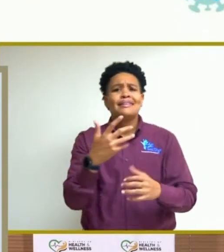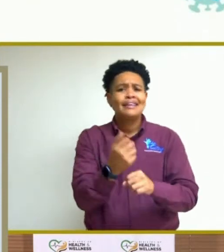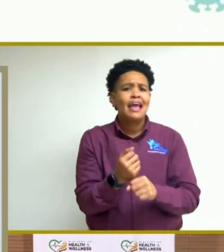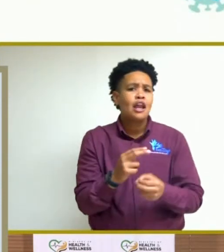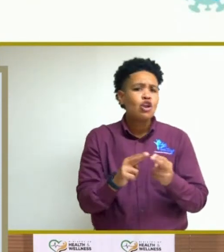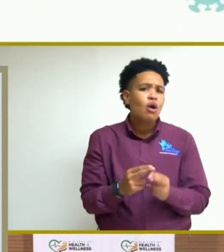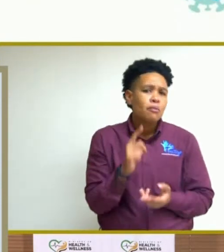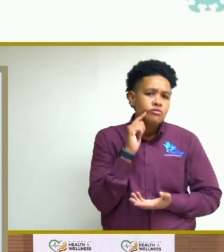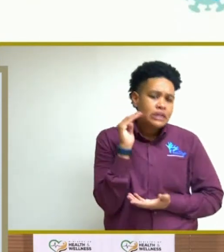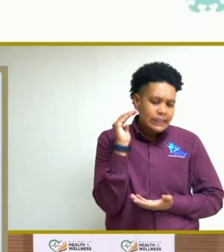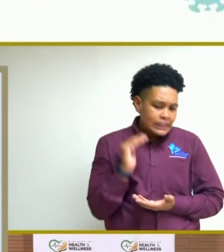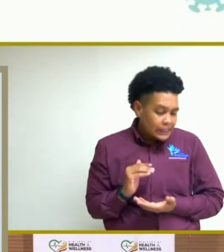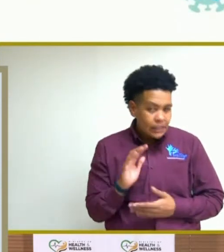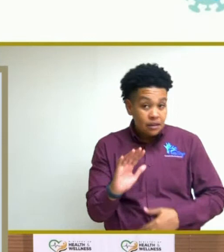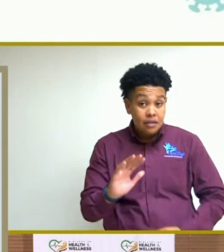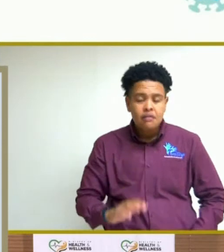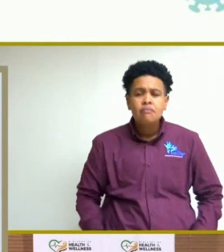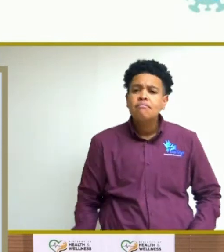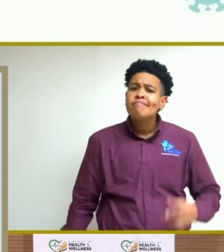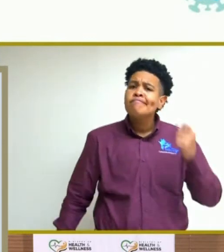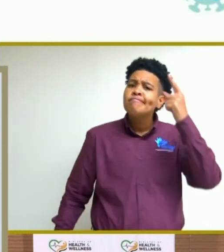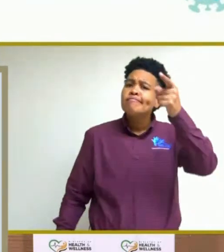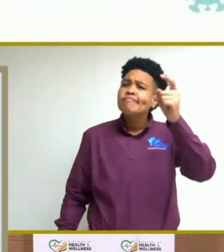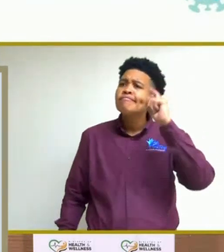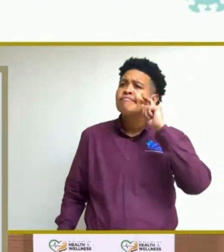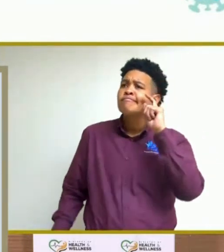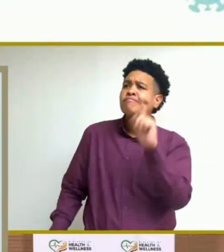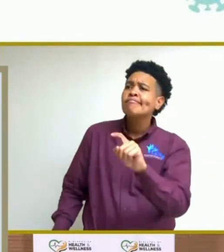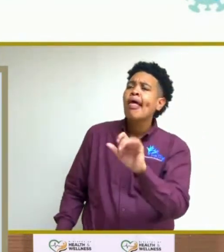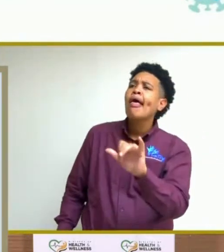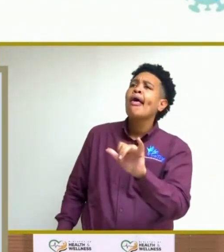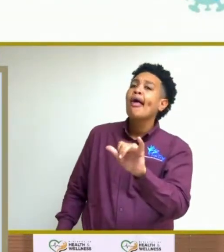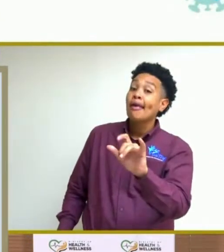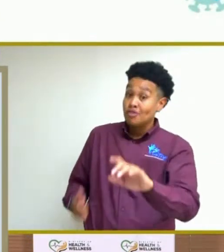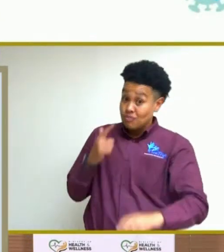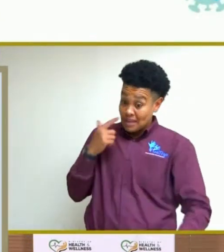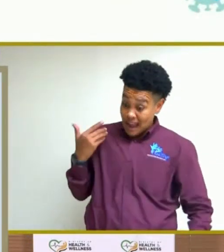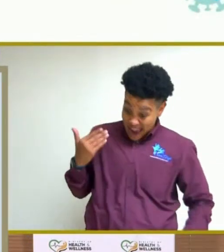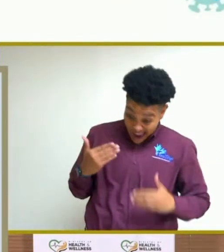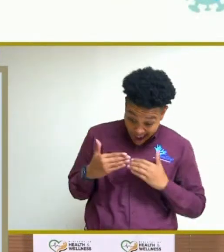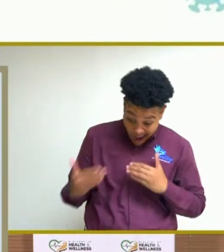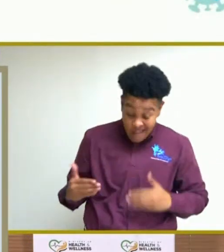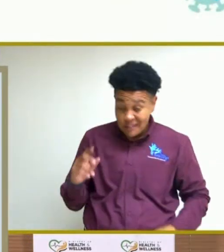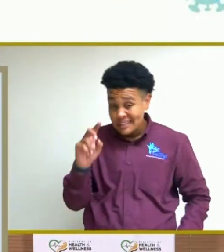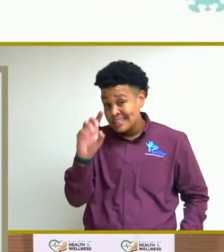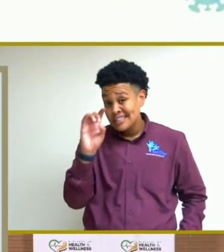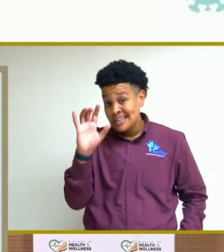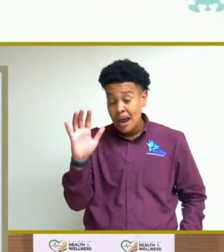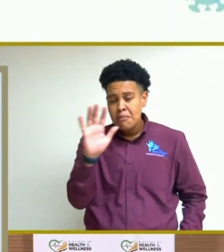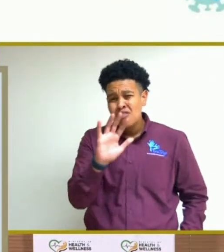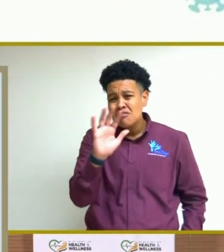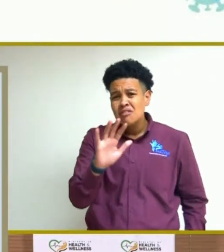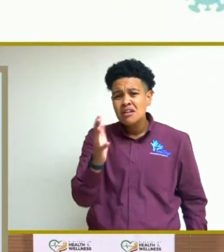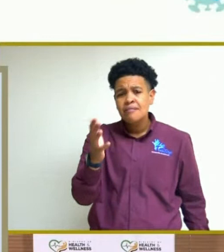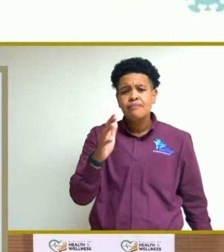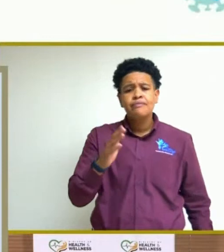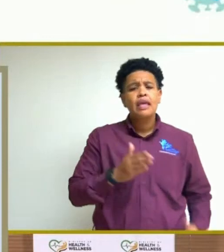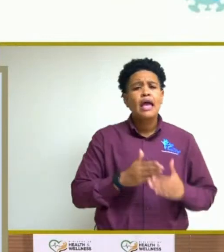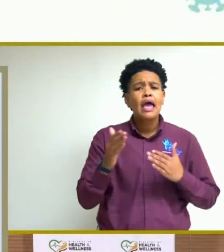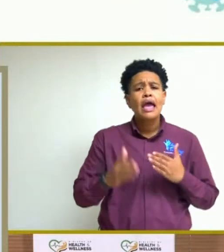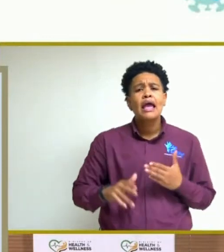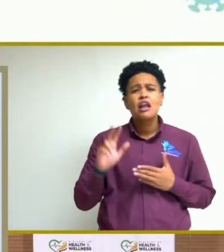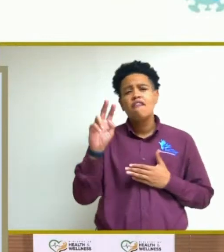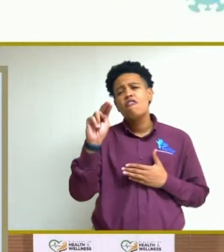numbers down. Now, you would recognize that after December just about end of